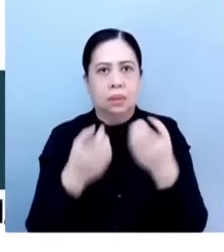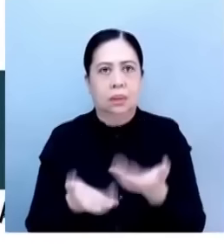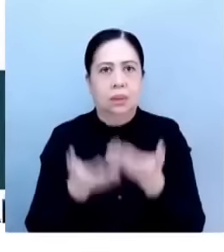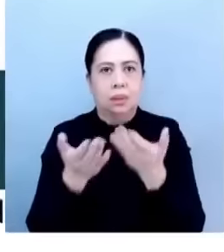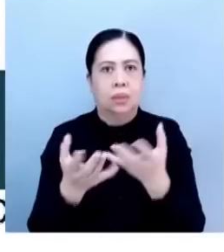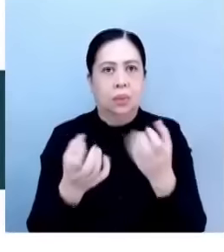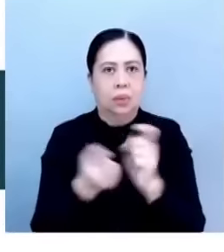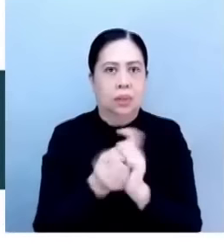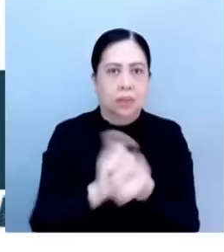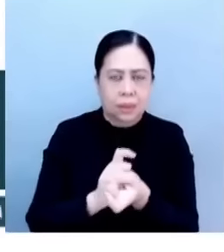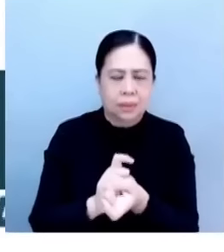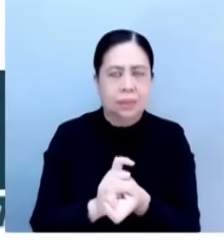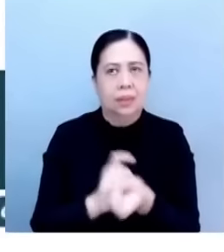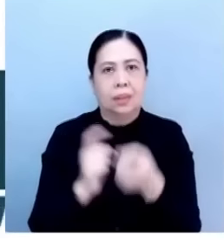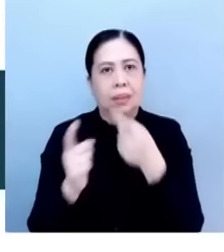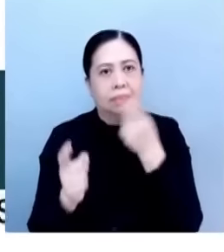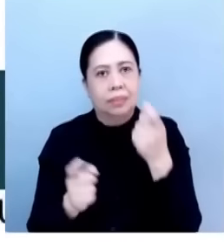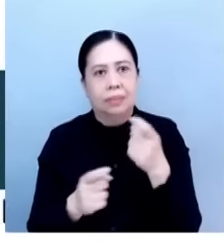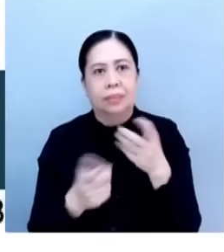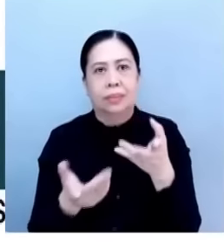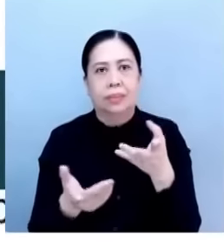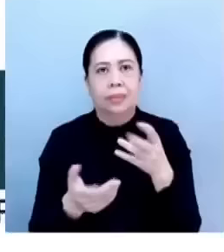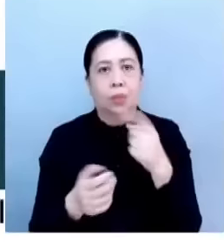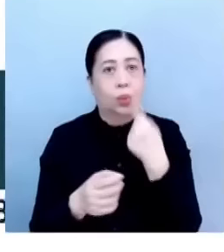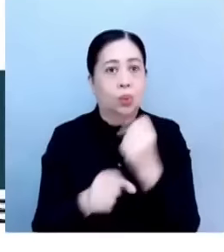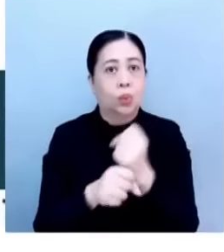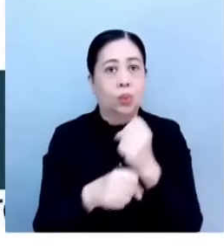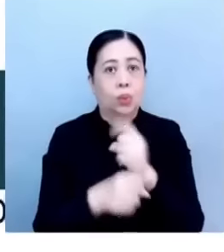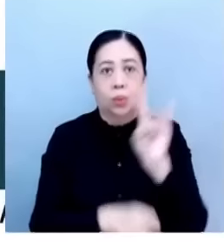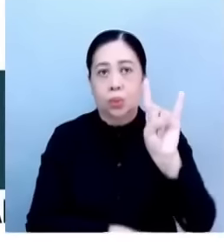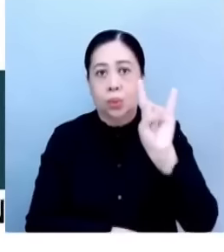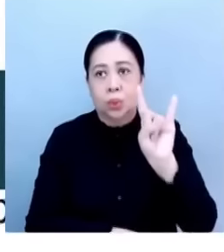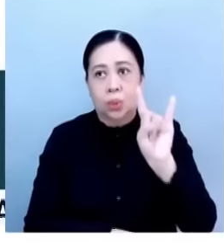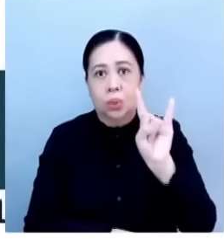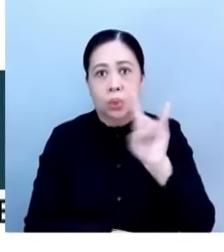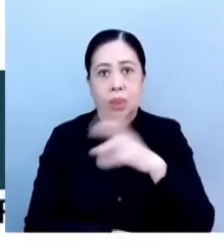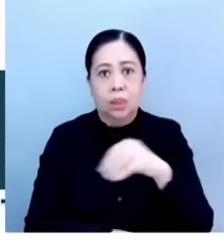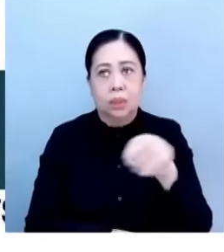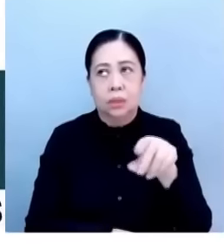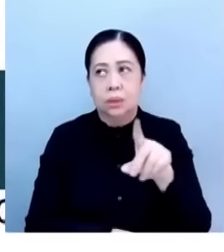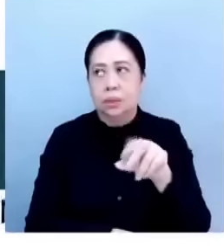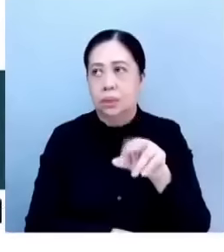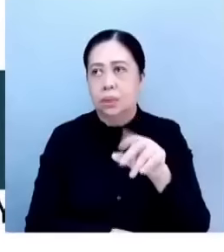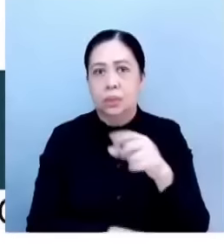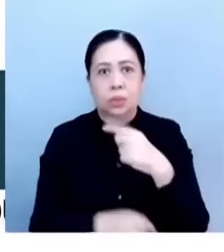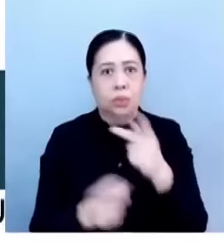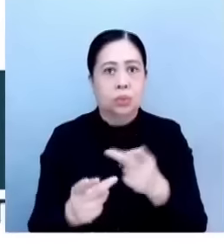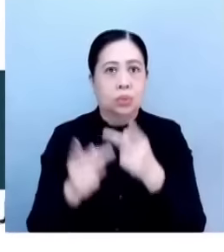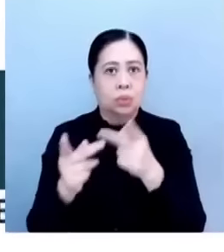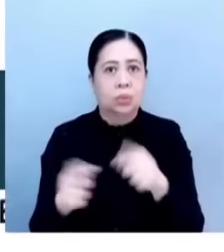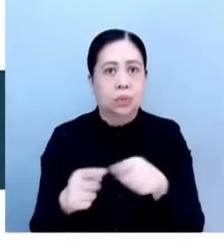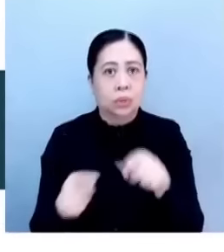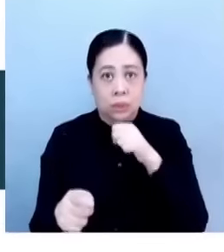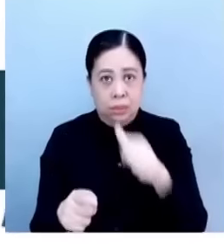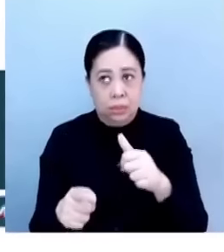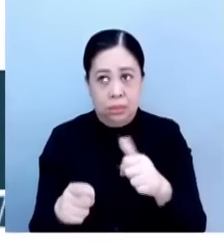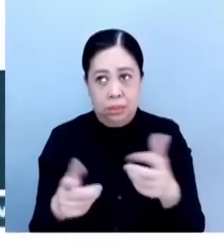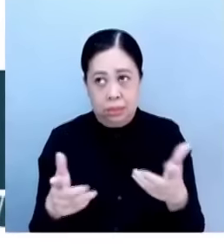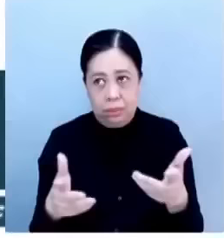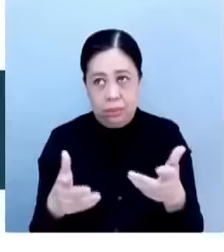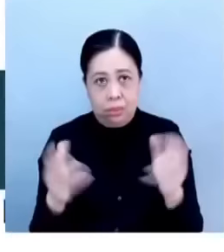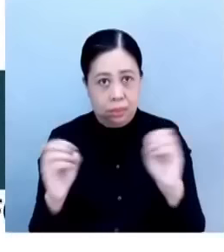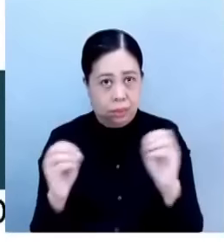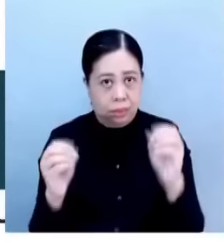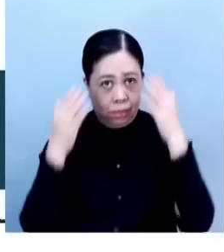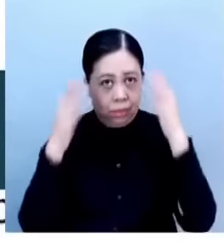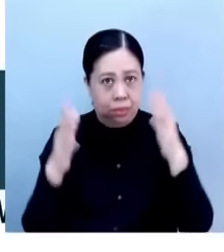gustong palitan. Dahil yung gumawa ng ad at yung mga proponent, hindi naman, we do